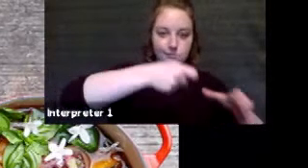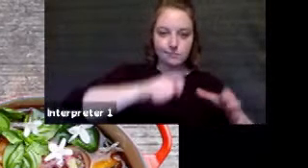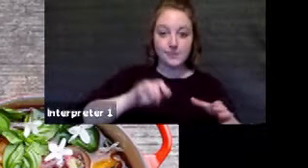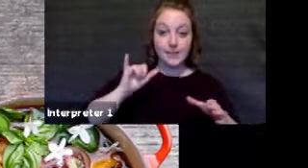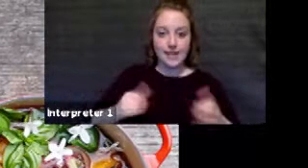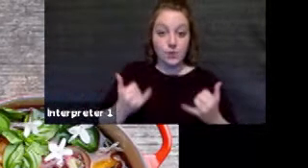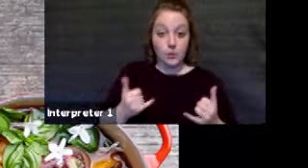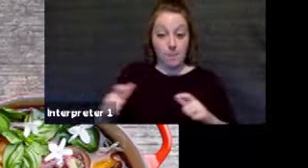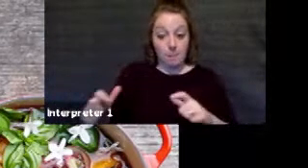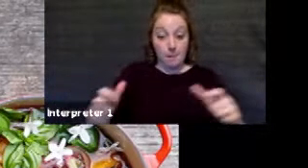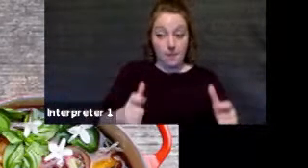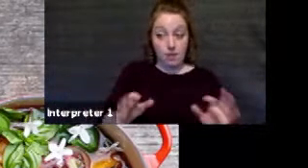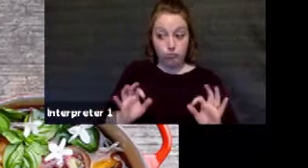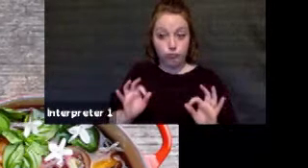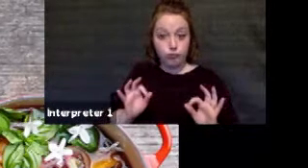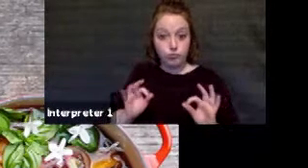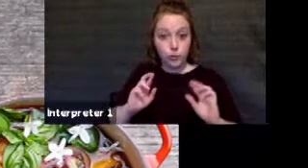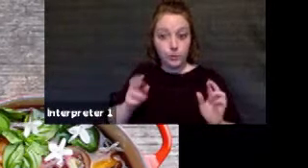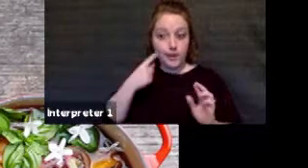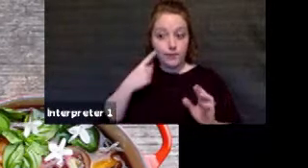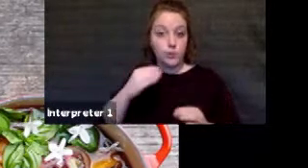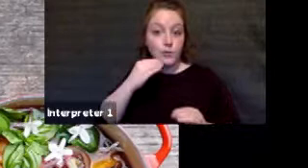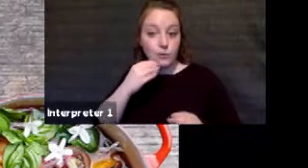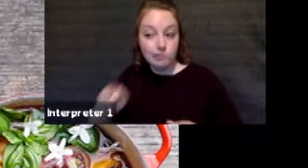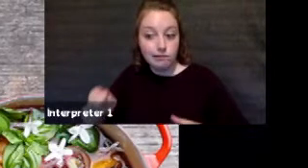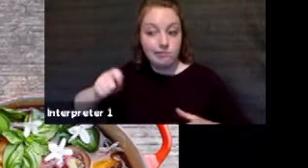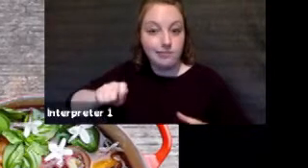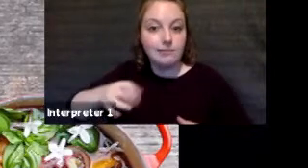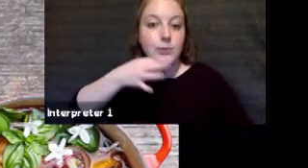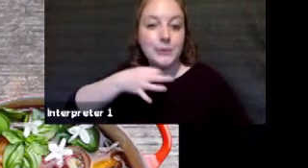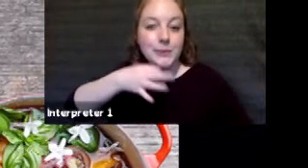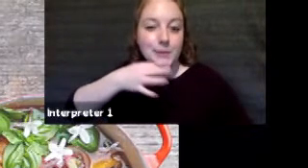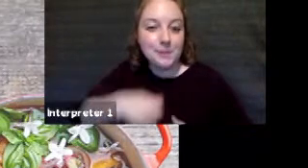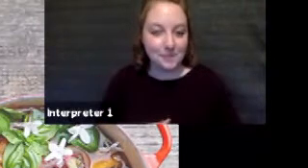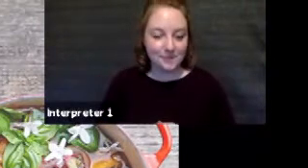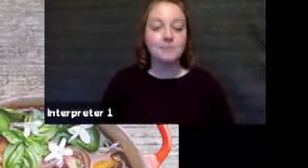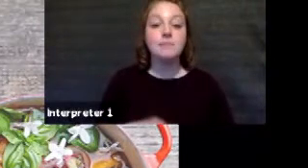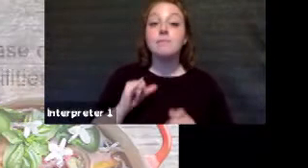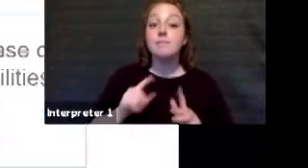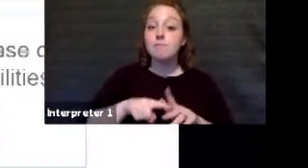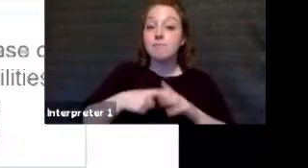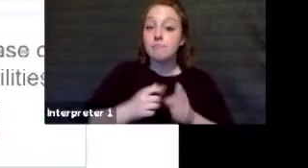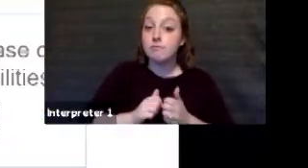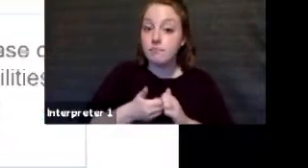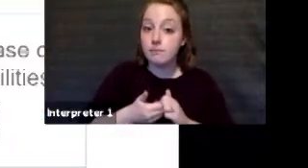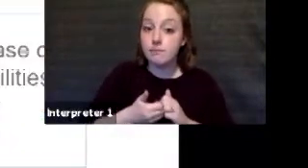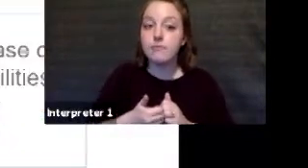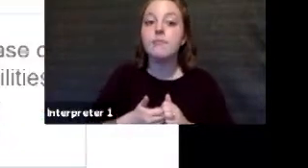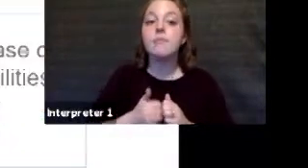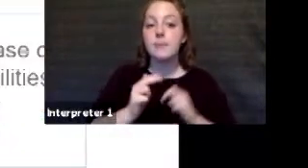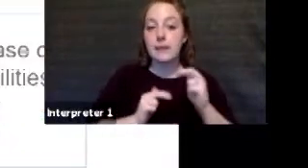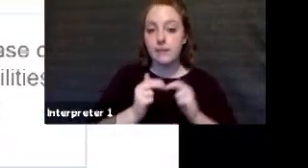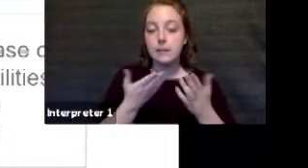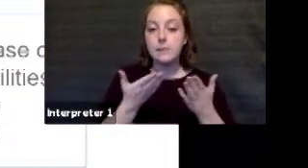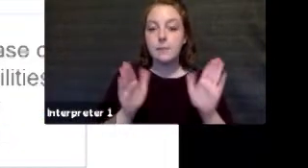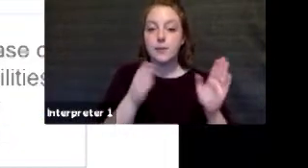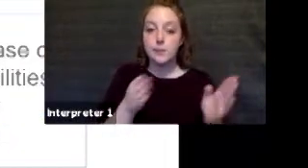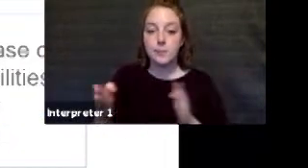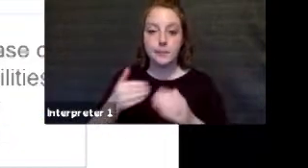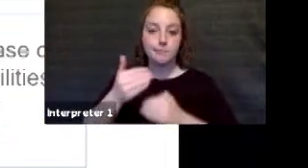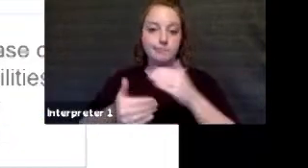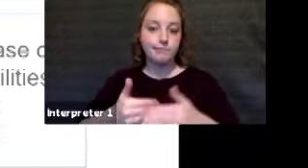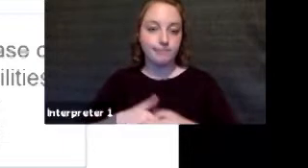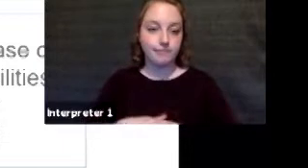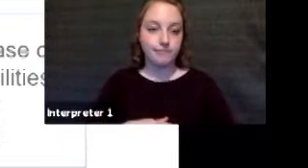we move forward through the process, what we're looking at. And so that really begins with the facility master plan process, reminding